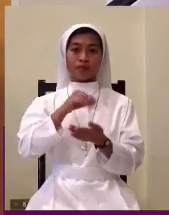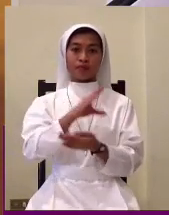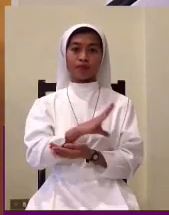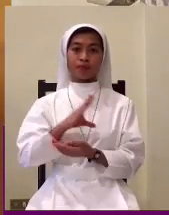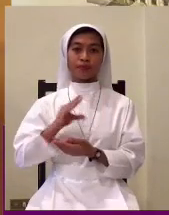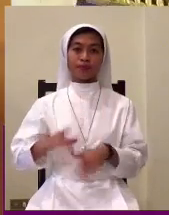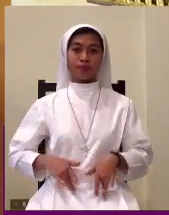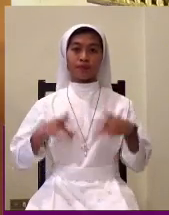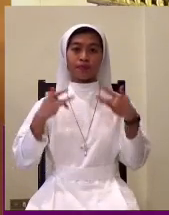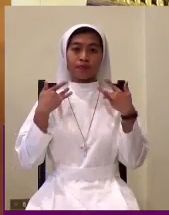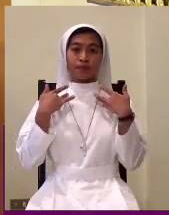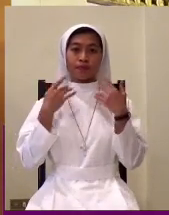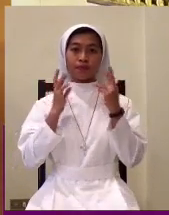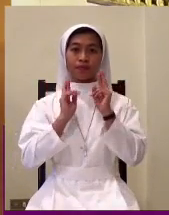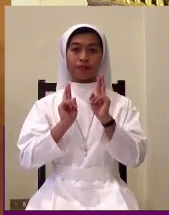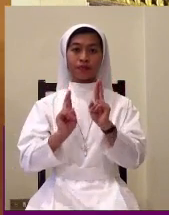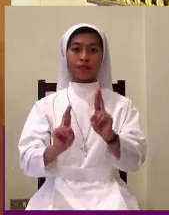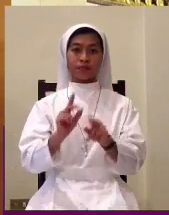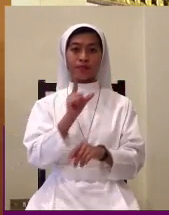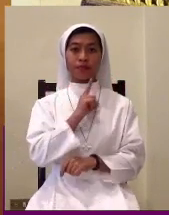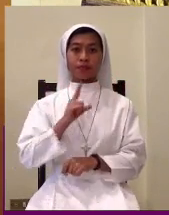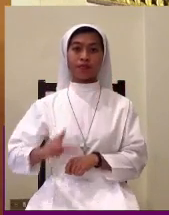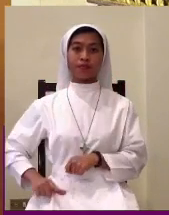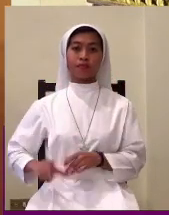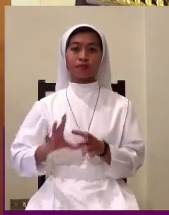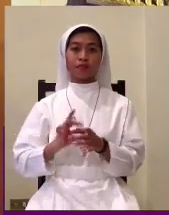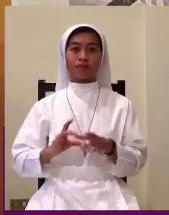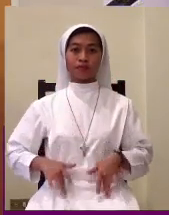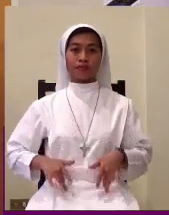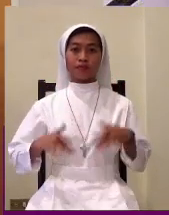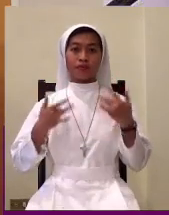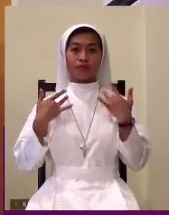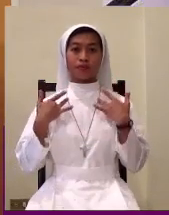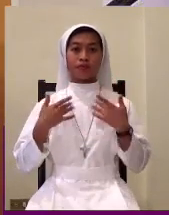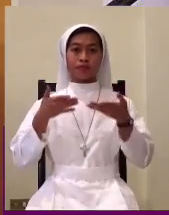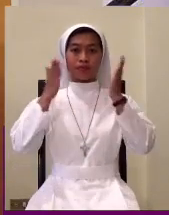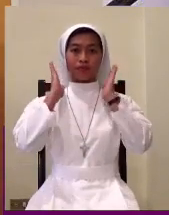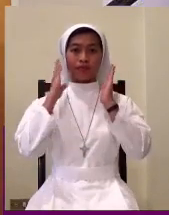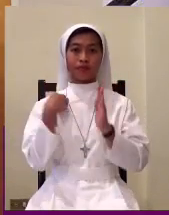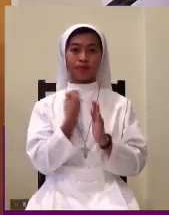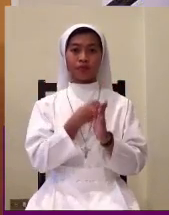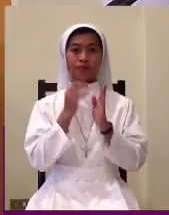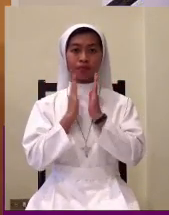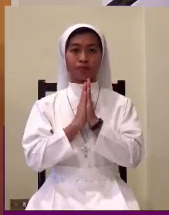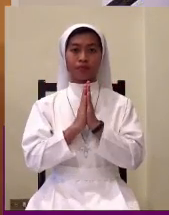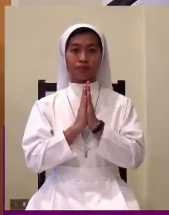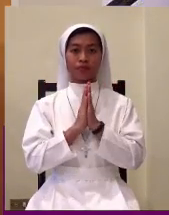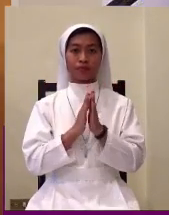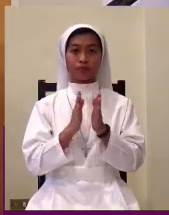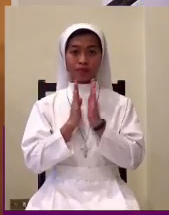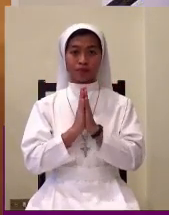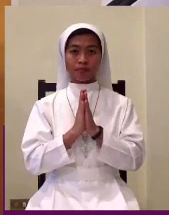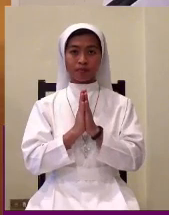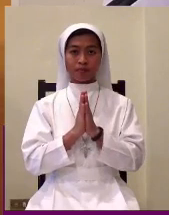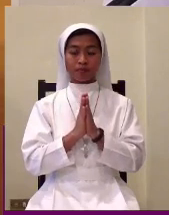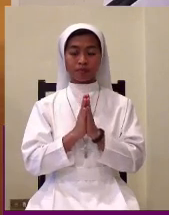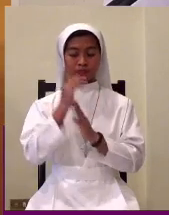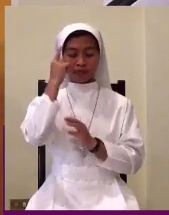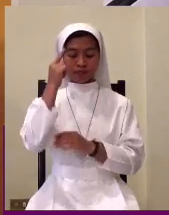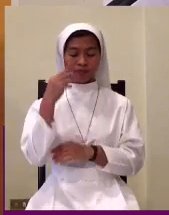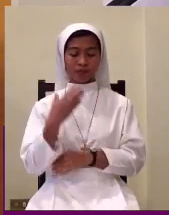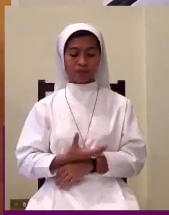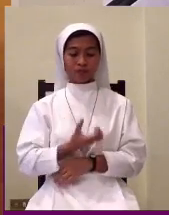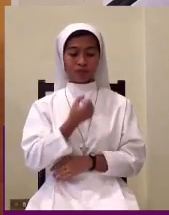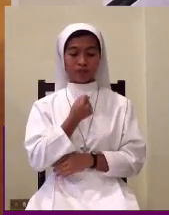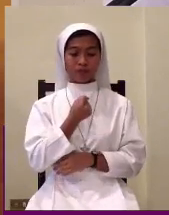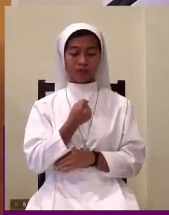pray. Lord of life, hear our prayer. Let us pray for the urgent concerns of our community, especially in